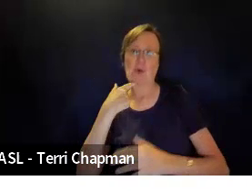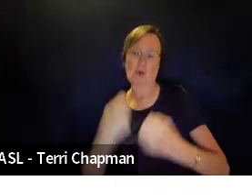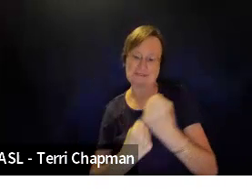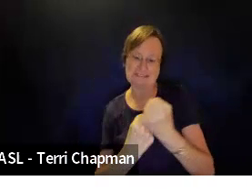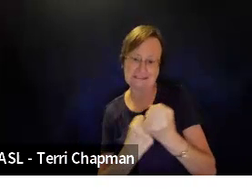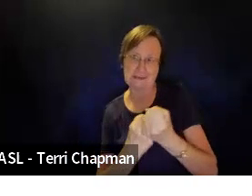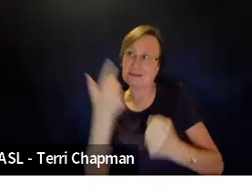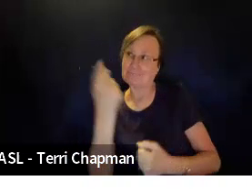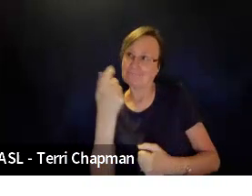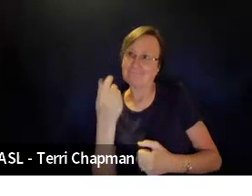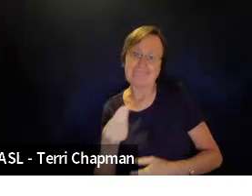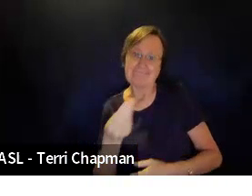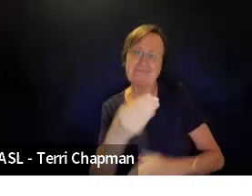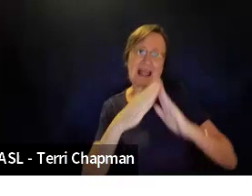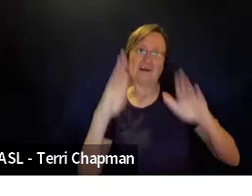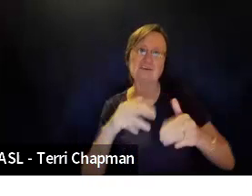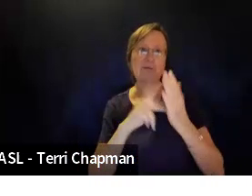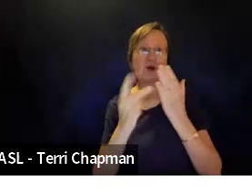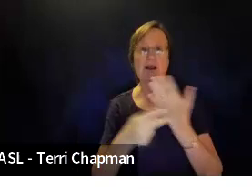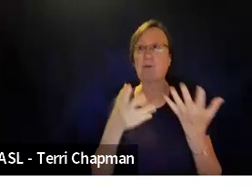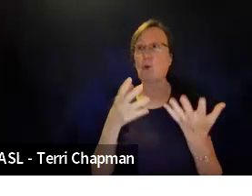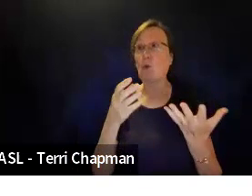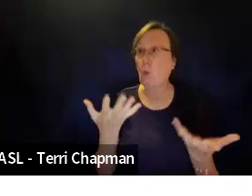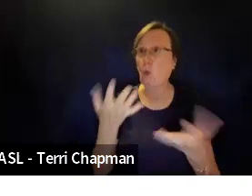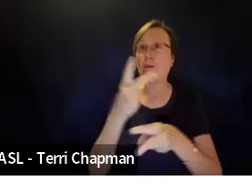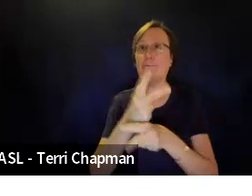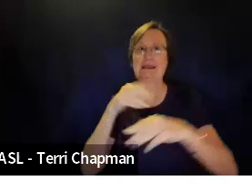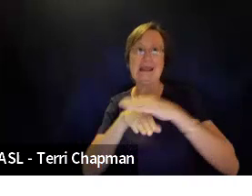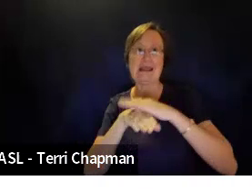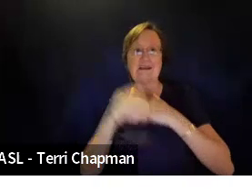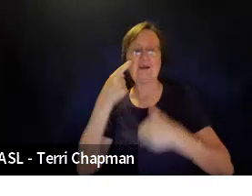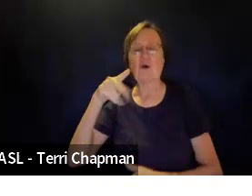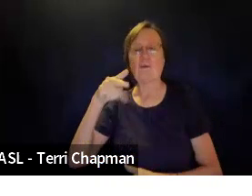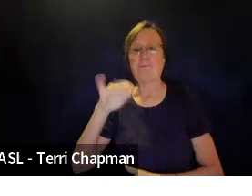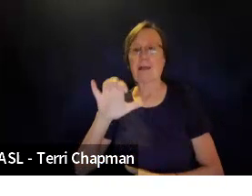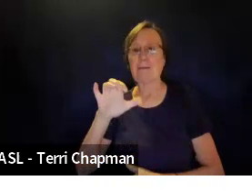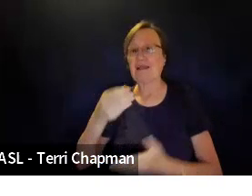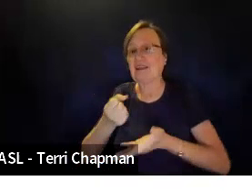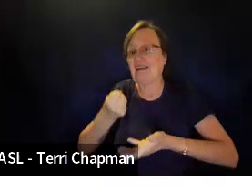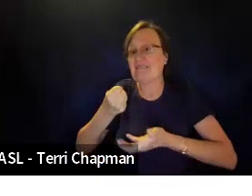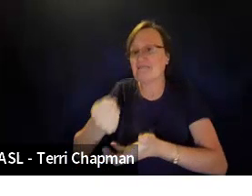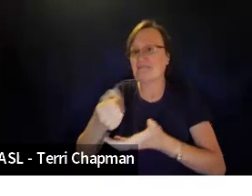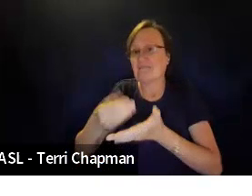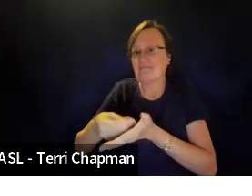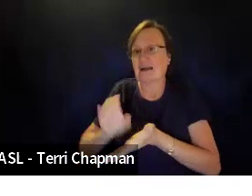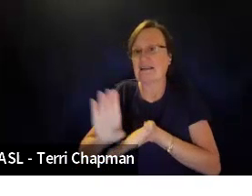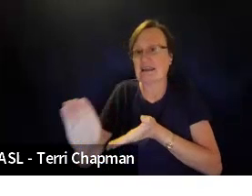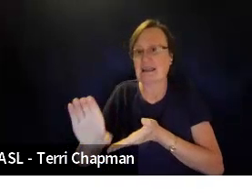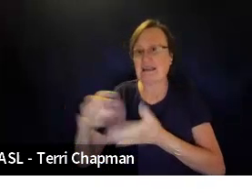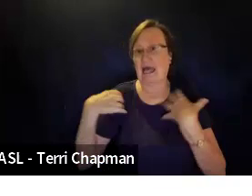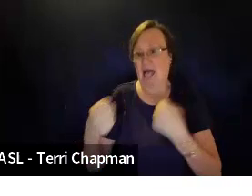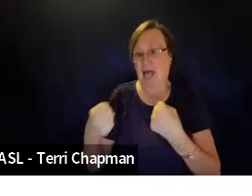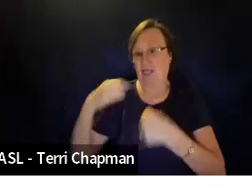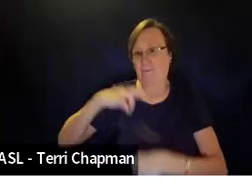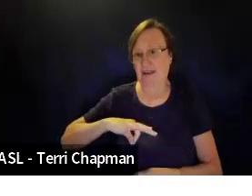who will be able to maintain access to publicly funded healthcare benefits and long-term services, then it may